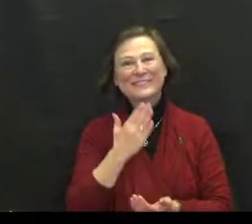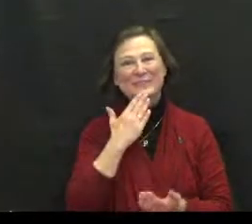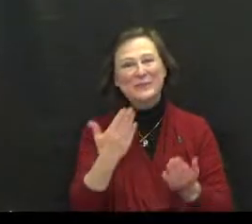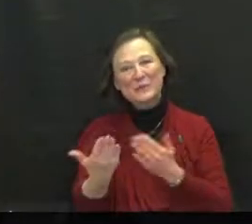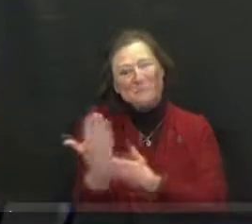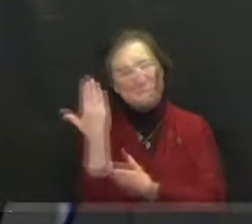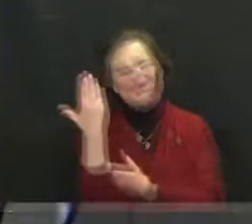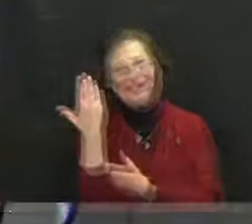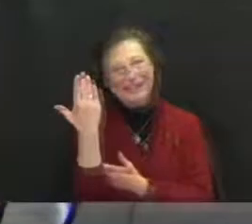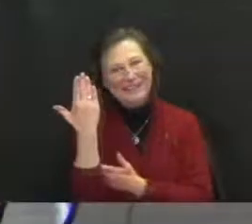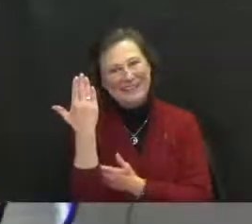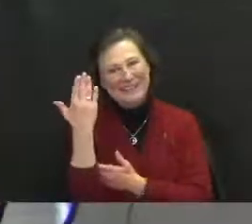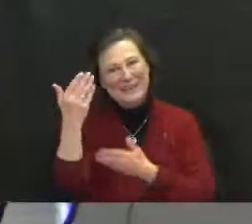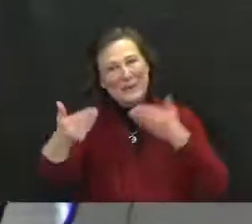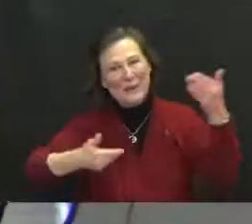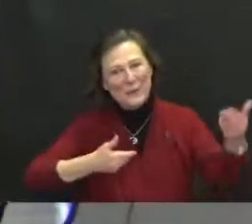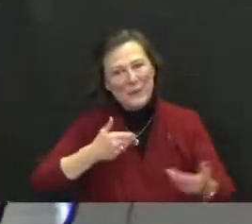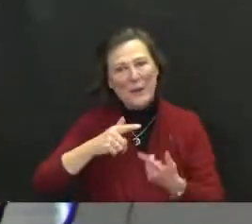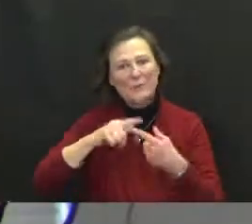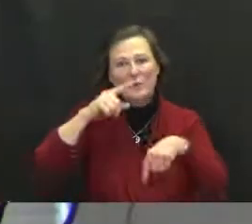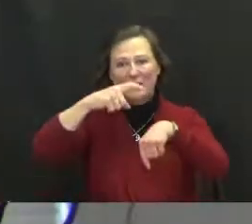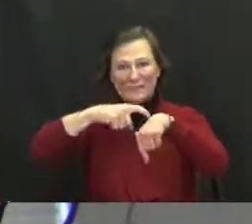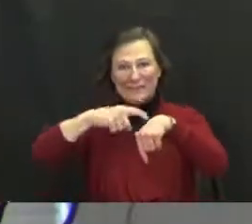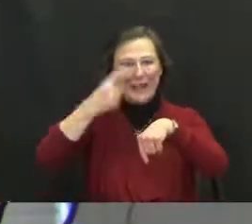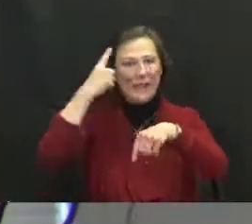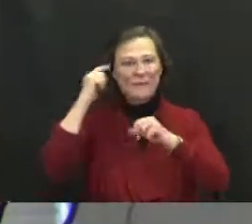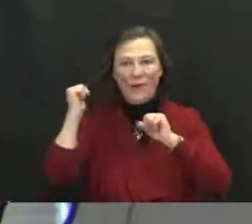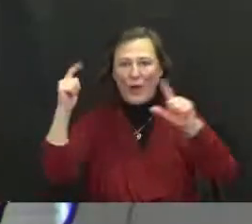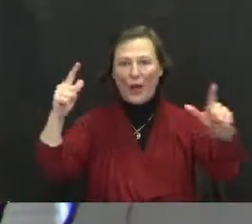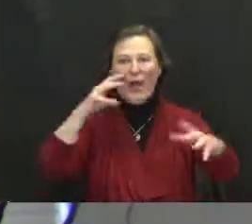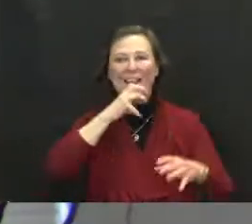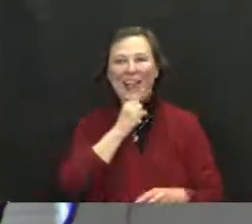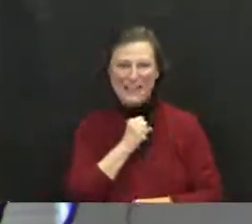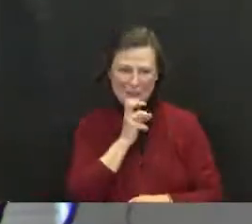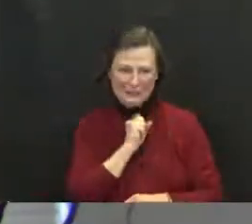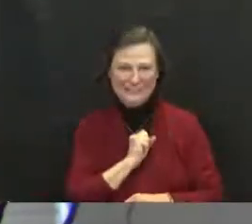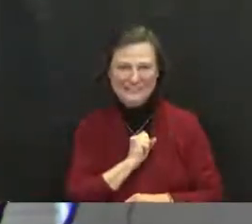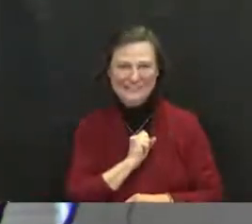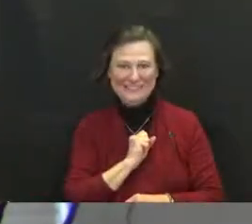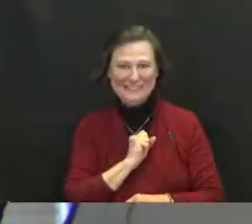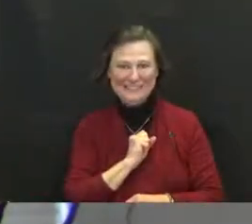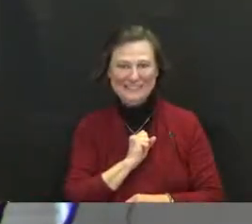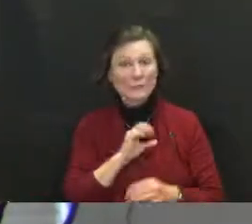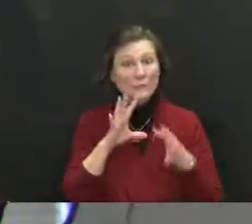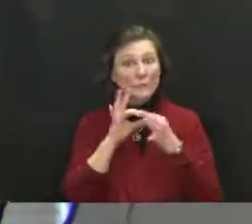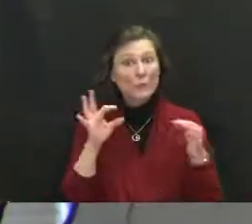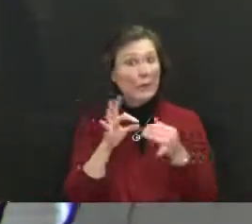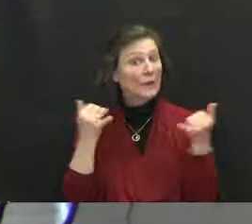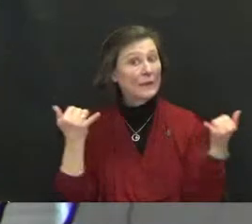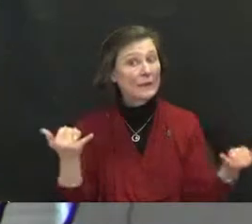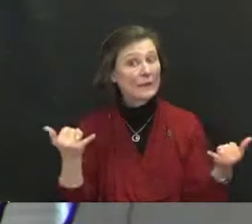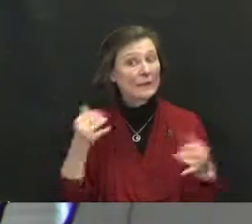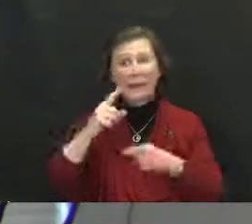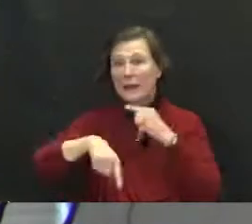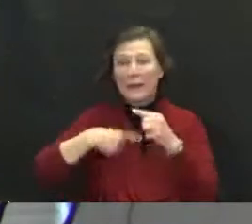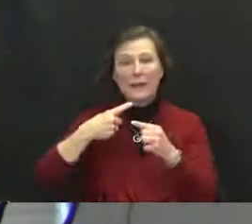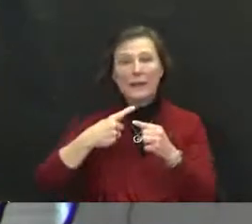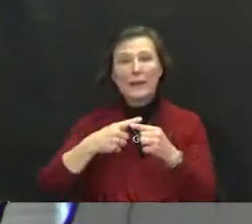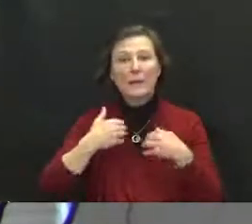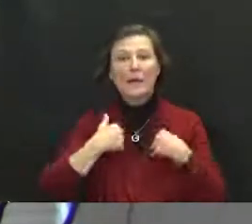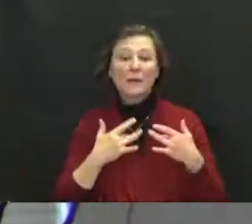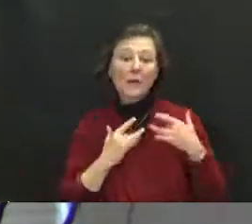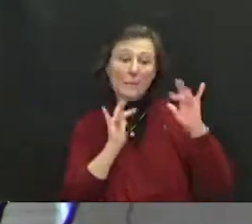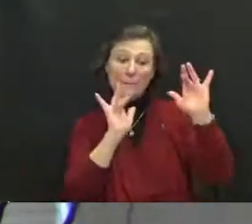Good morning and welcome to the Time for All Ages portion of the service. The story I'm going to tell you today is about having